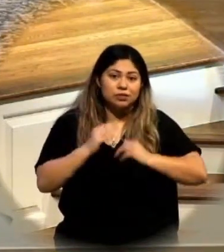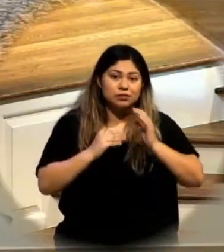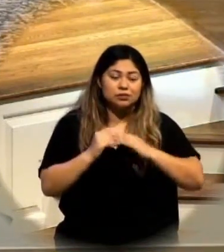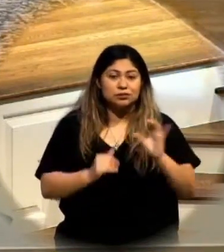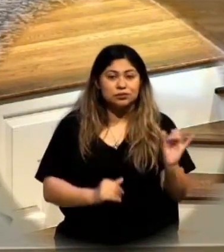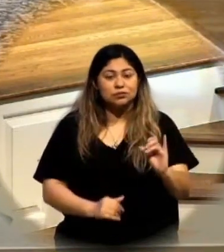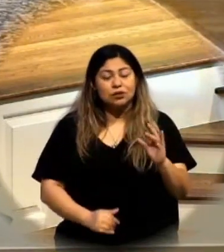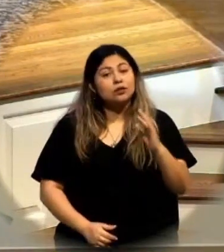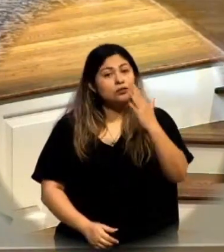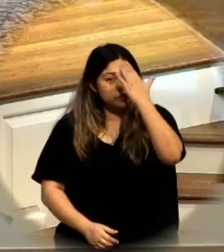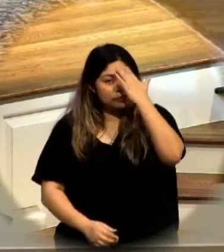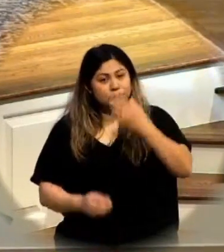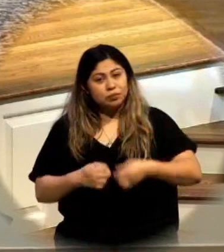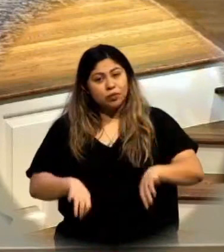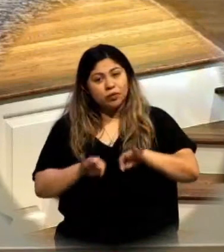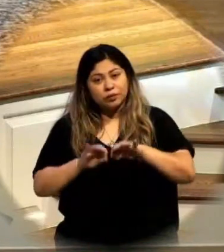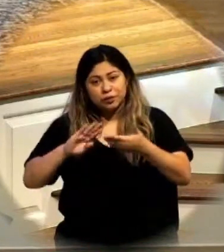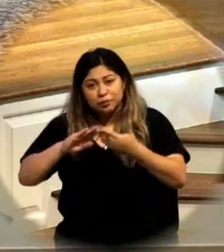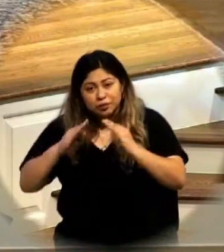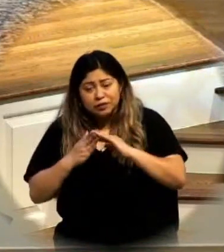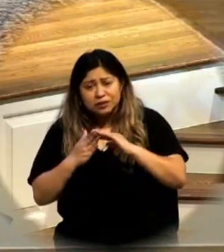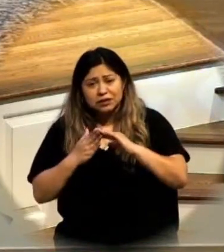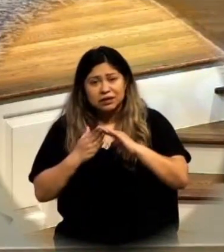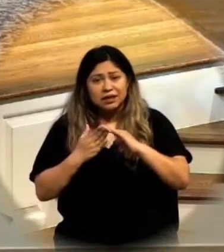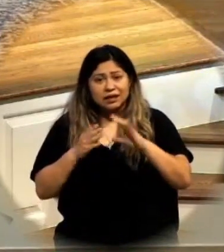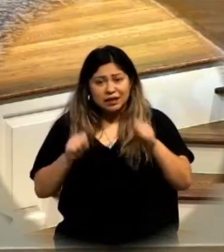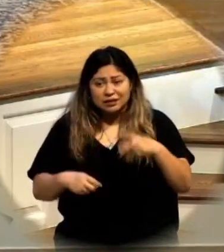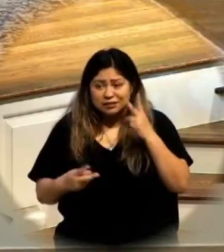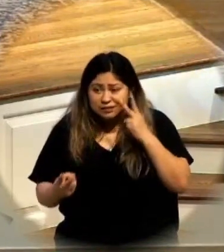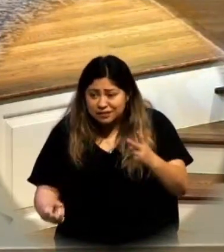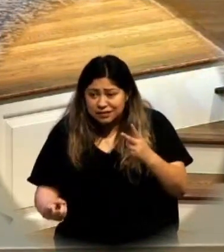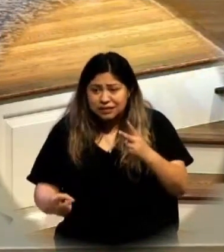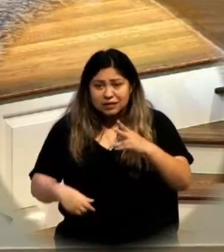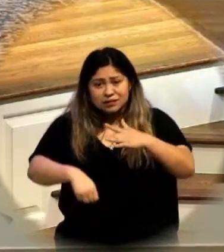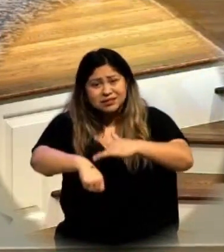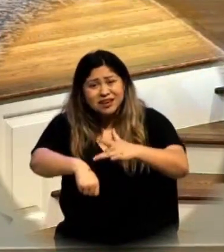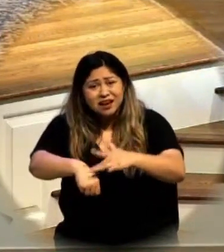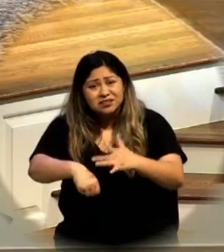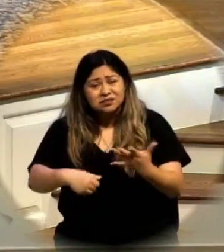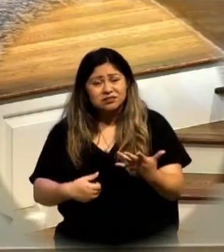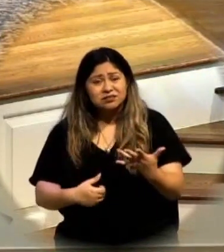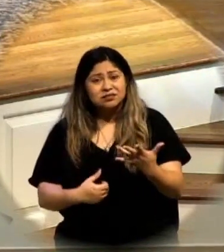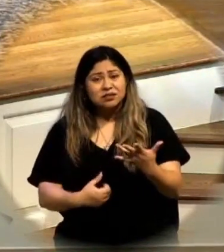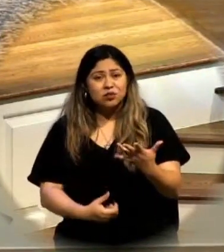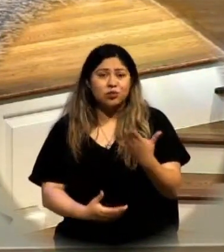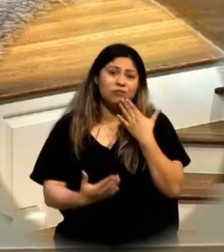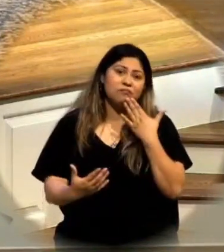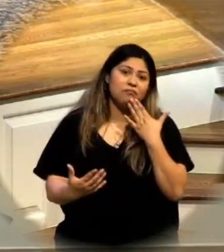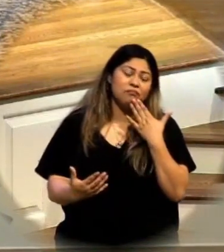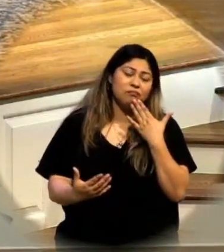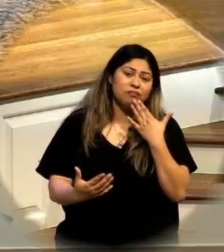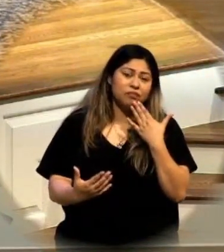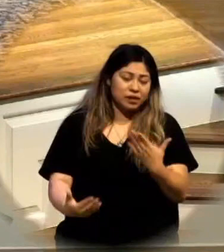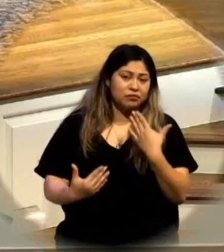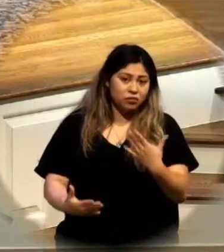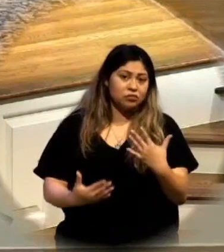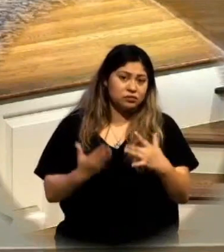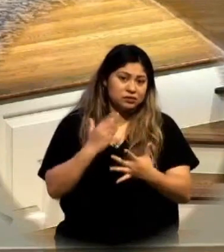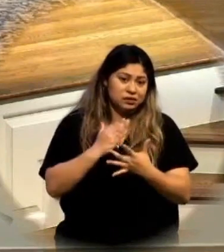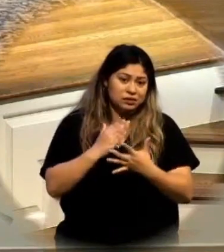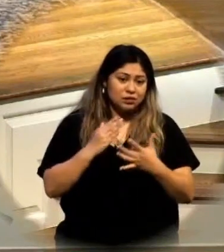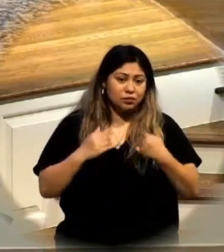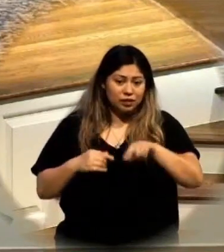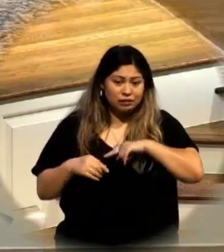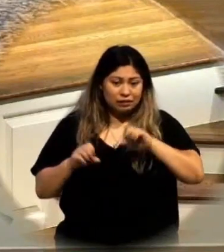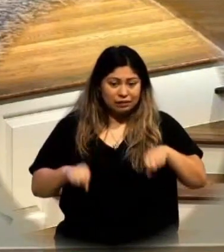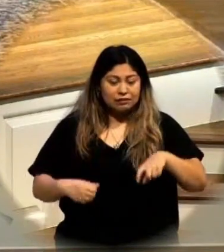community that we can see and touch and be a part of in one another's lives. And we're so grateful for the technology that helps us stay connected when we